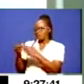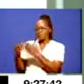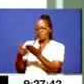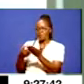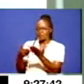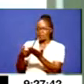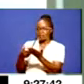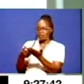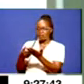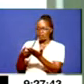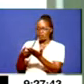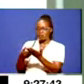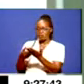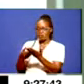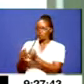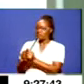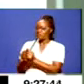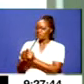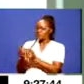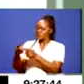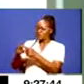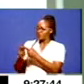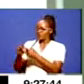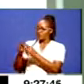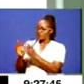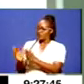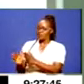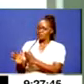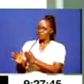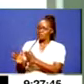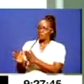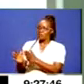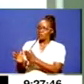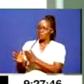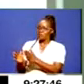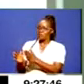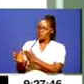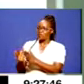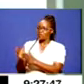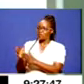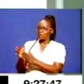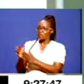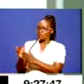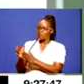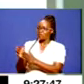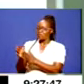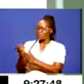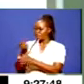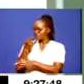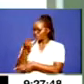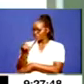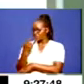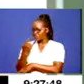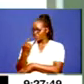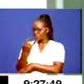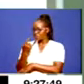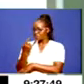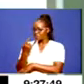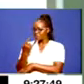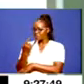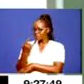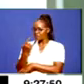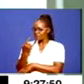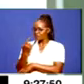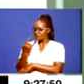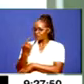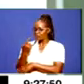with these engineers. And even when it comes to treatment, the treatment like